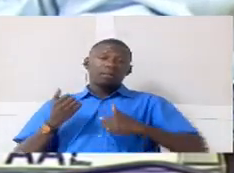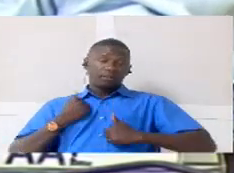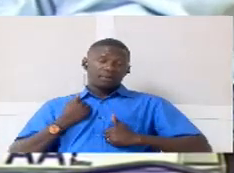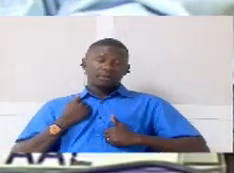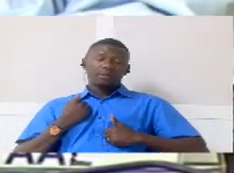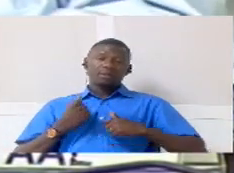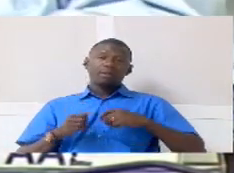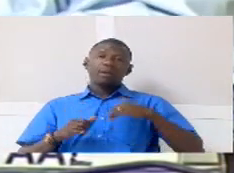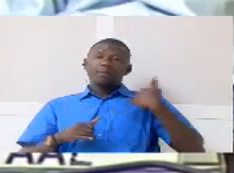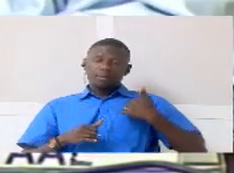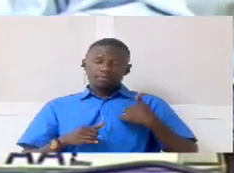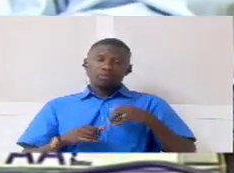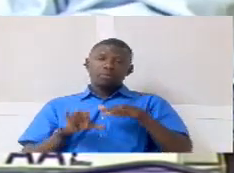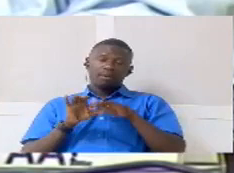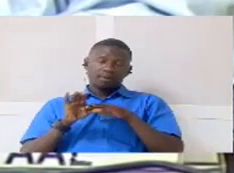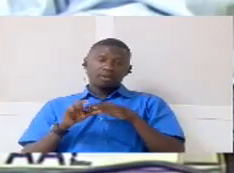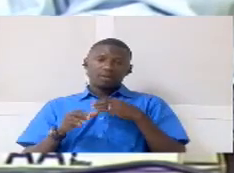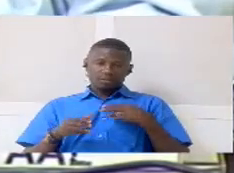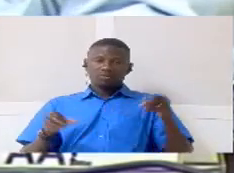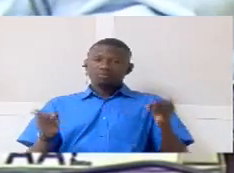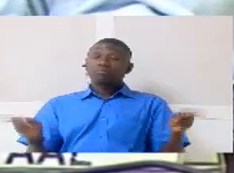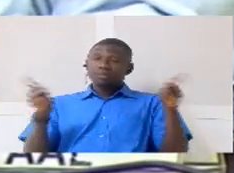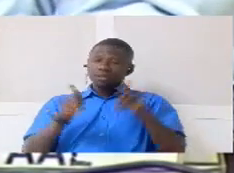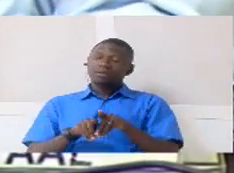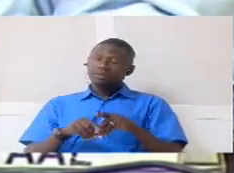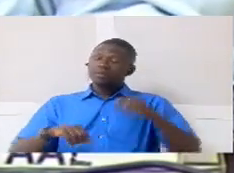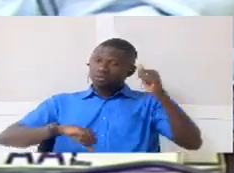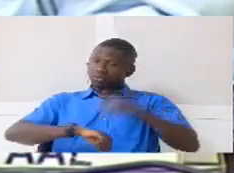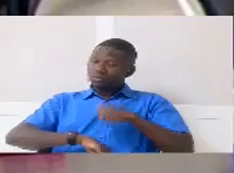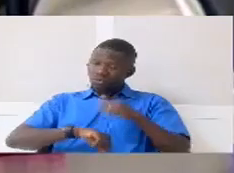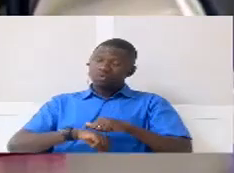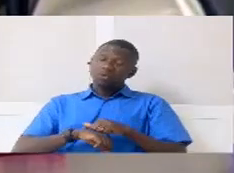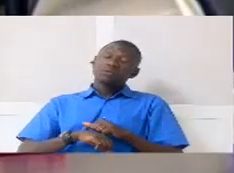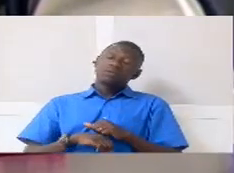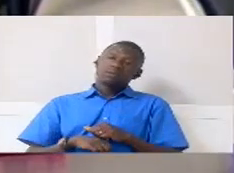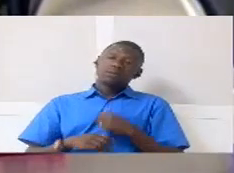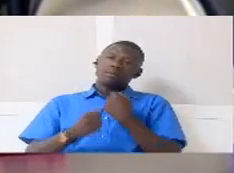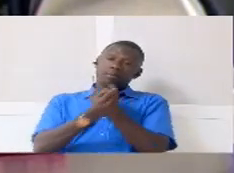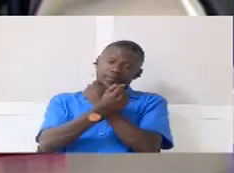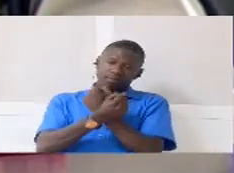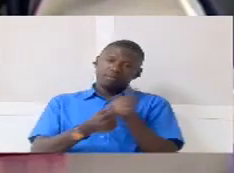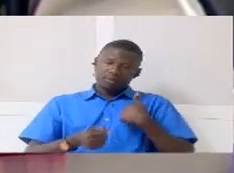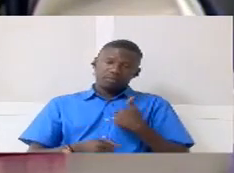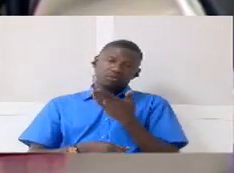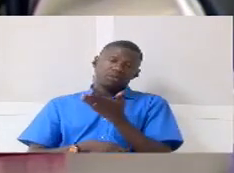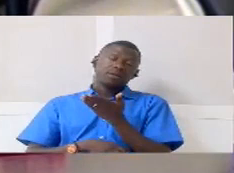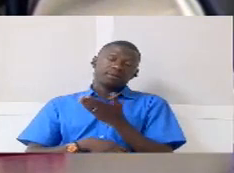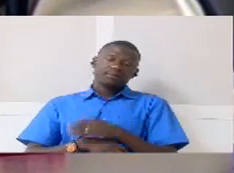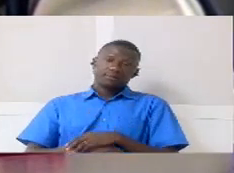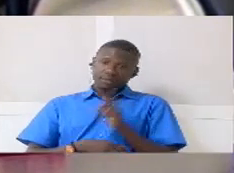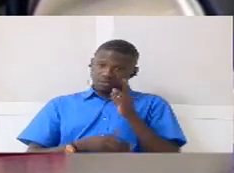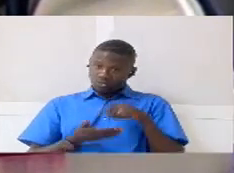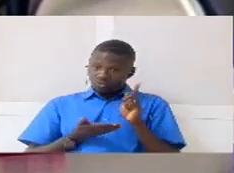in torture of prisoners. Is that not right? Falun amanke nyintiko NIA la mulu kanaje ika